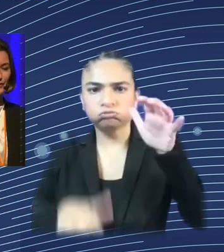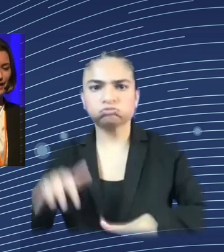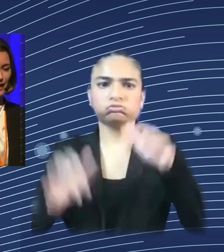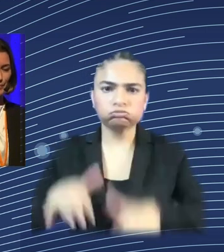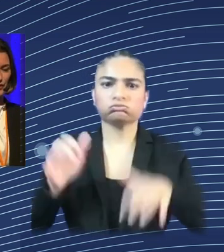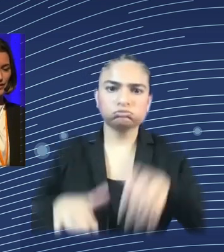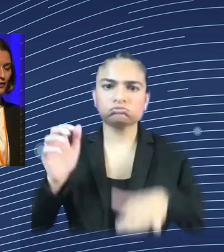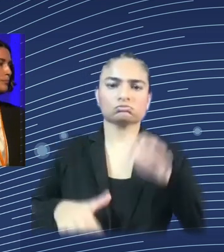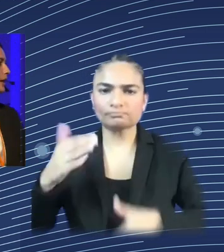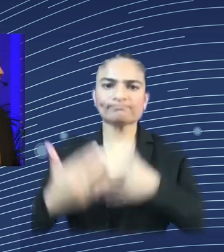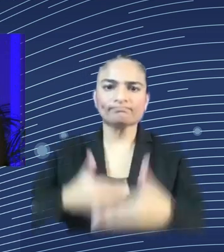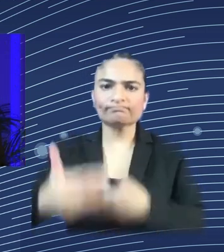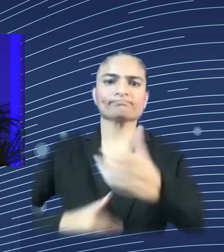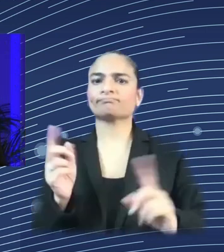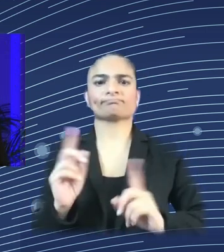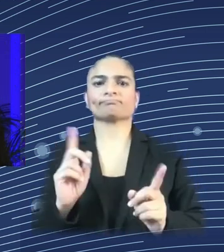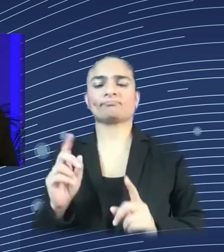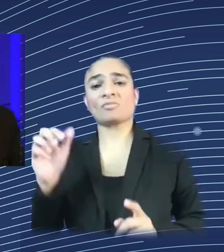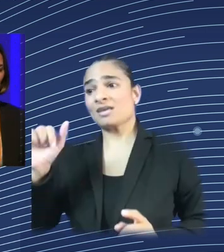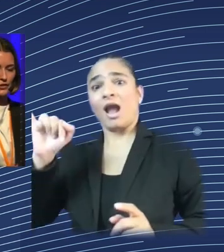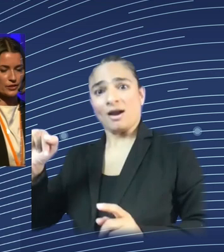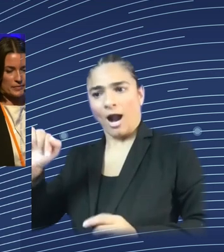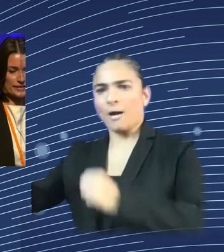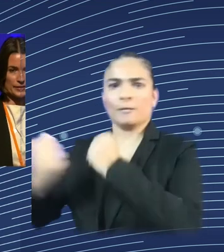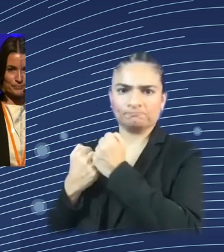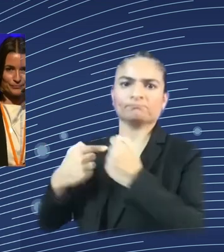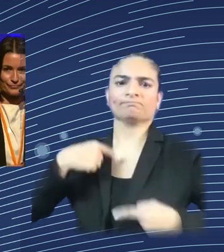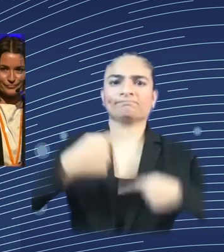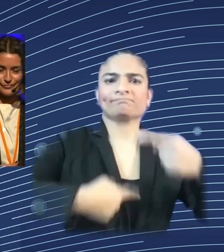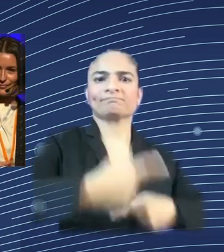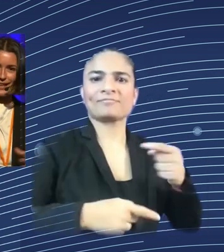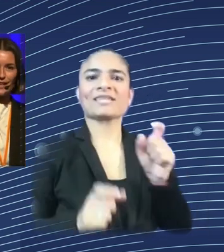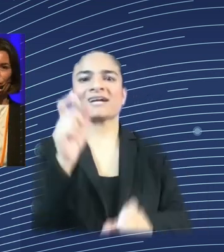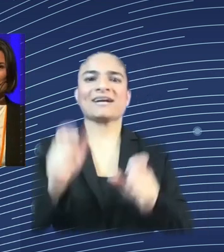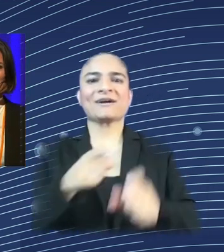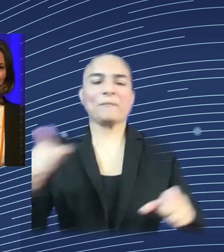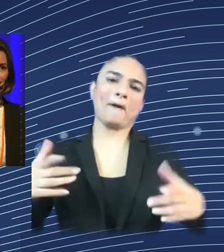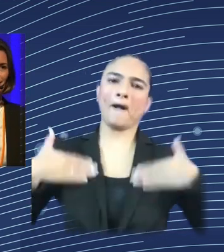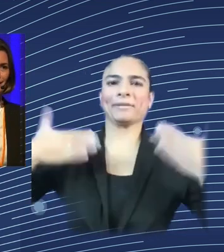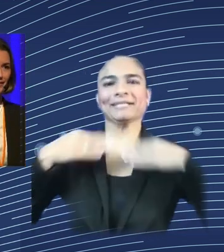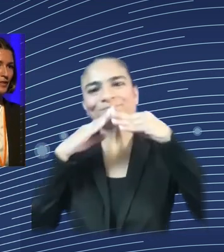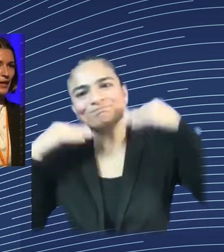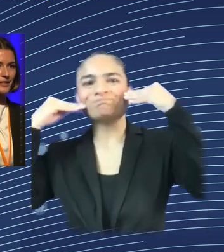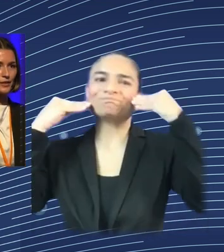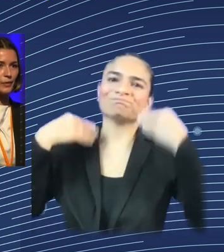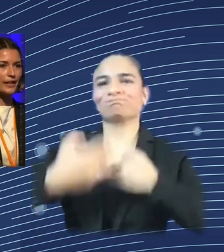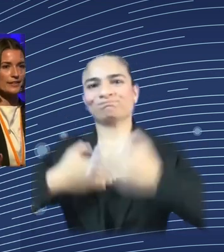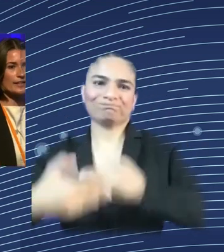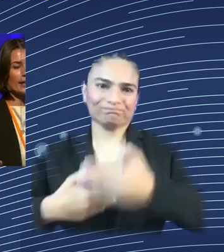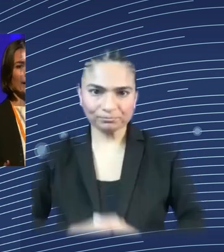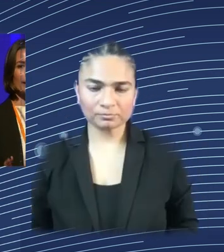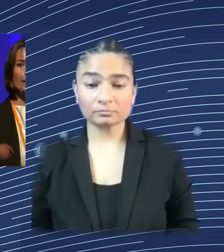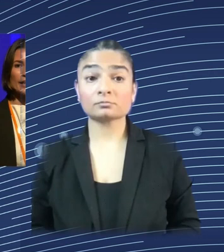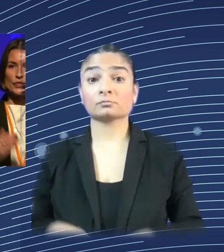also have a positive impact on administrative legitimacy. So for me, it's puzzling. Why